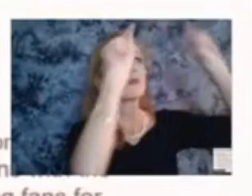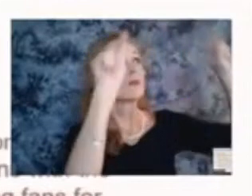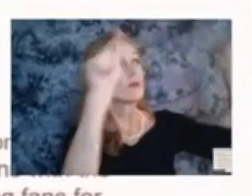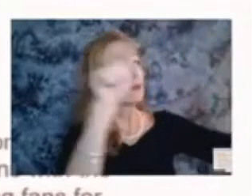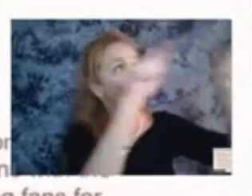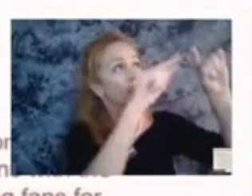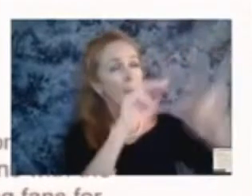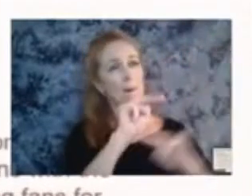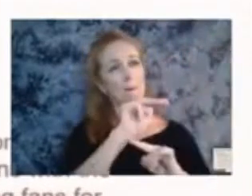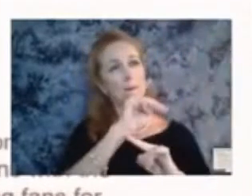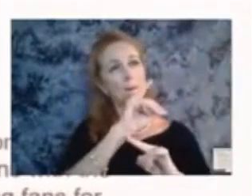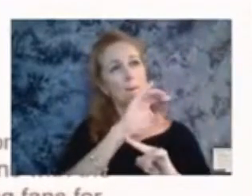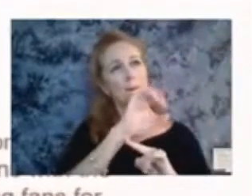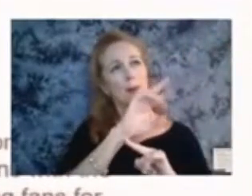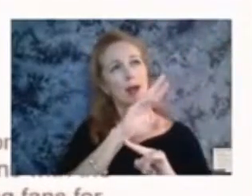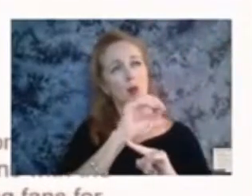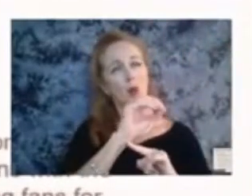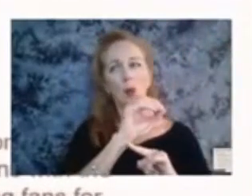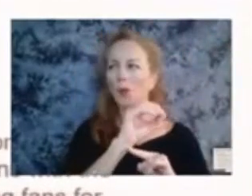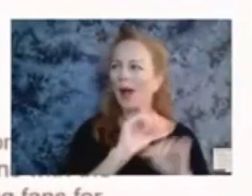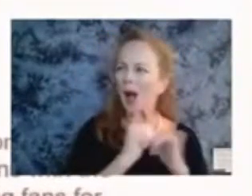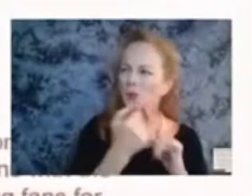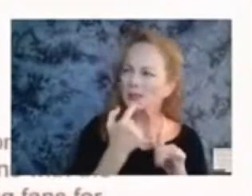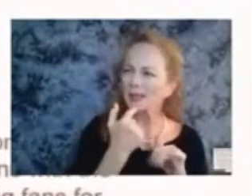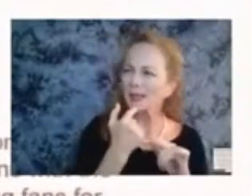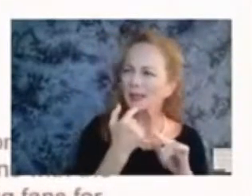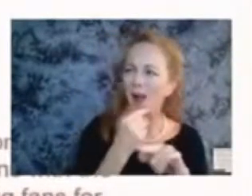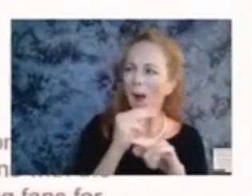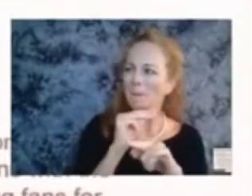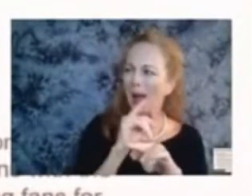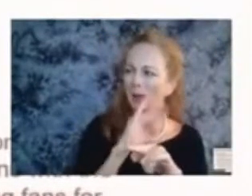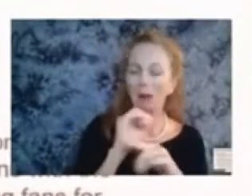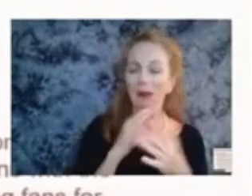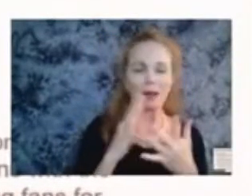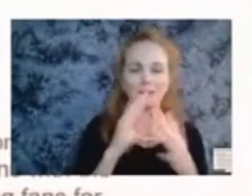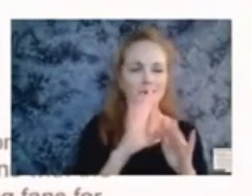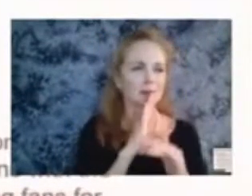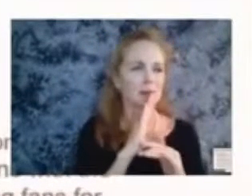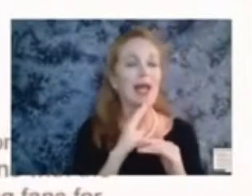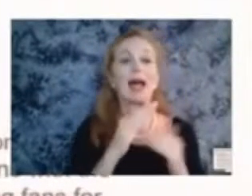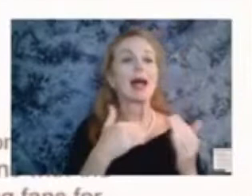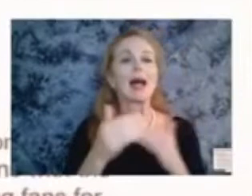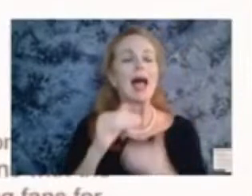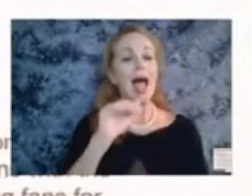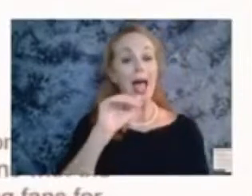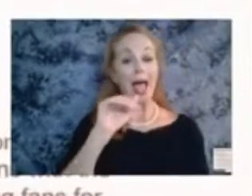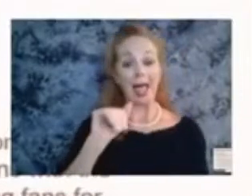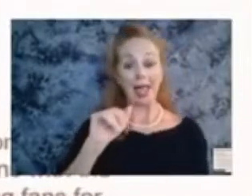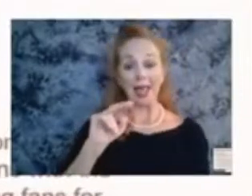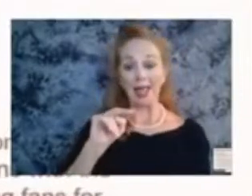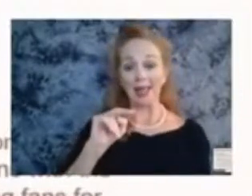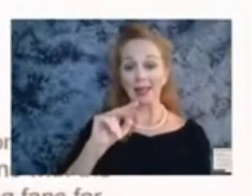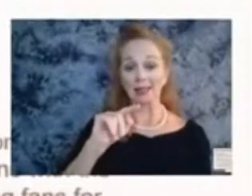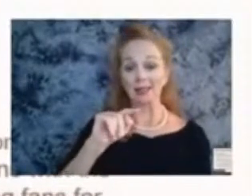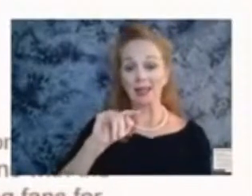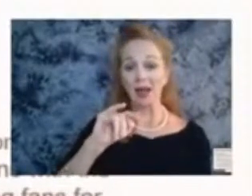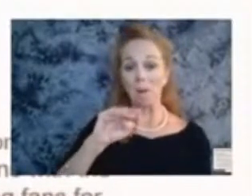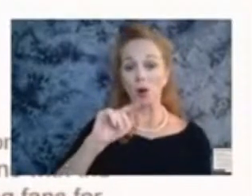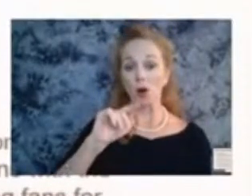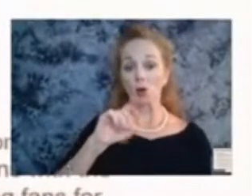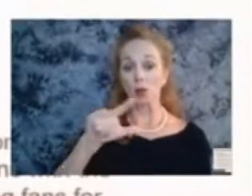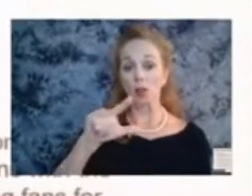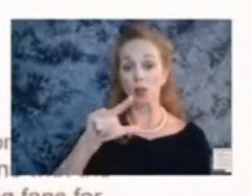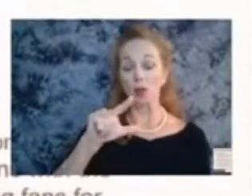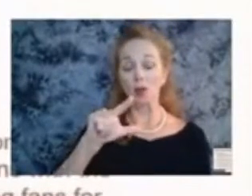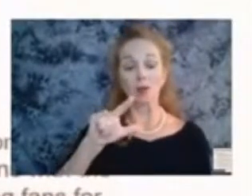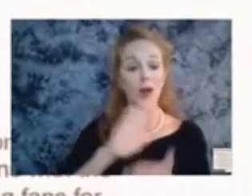say that word for me, Paul? Yep, one of those. Antimicrobial, I'm sorry, it was coming to me. They use an antimicrobial product